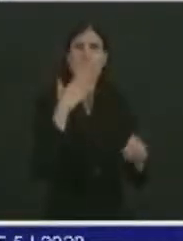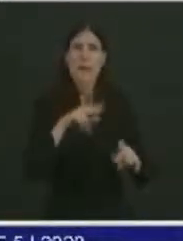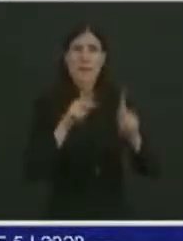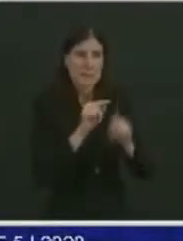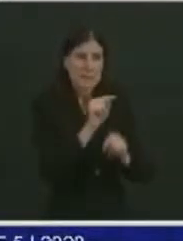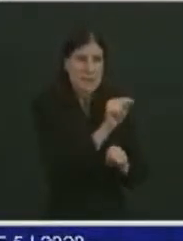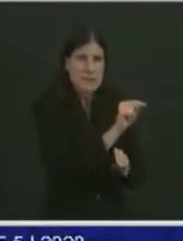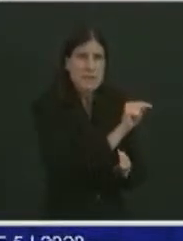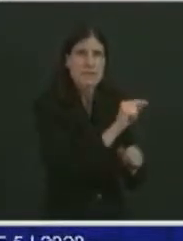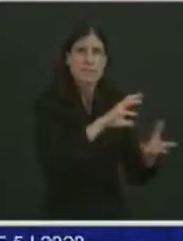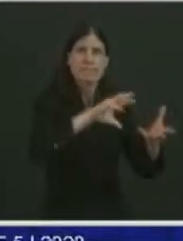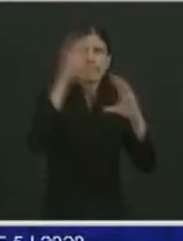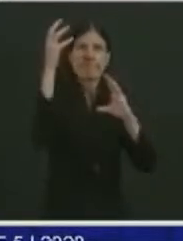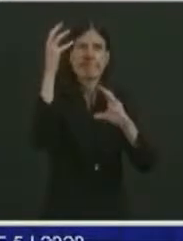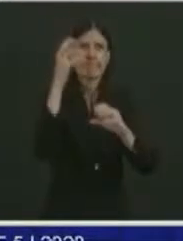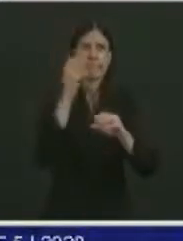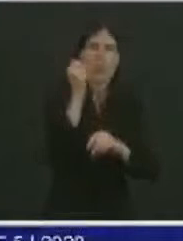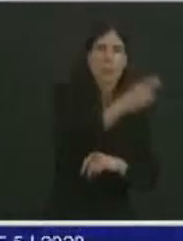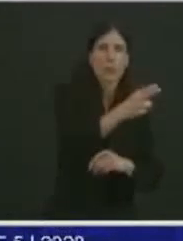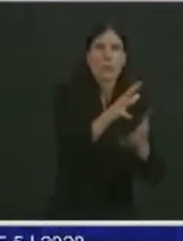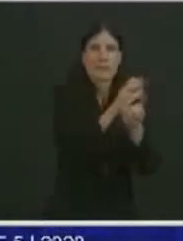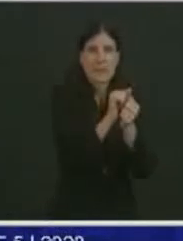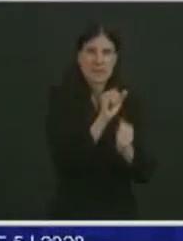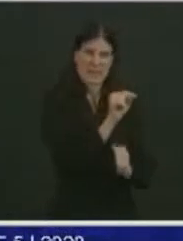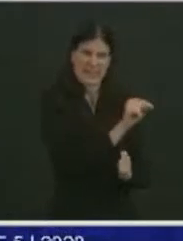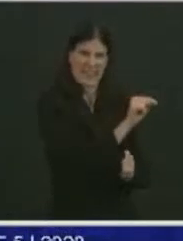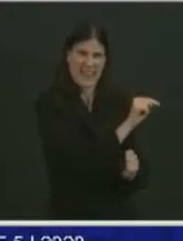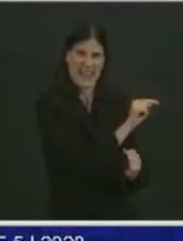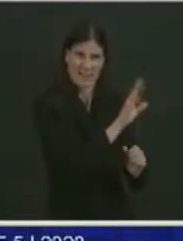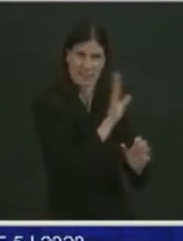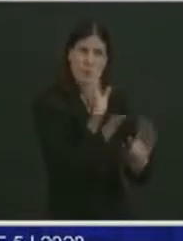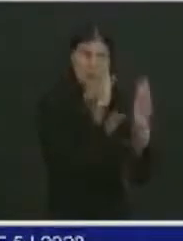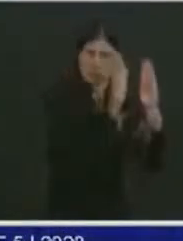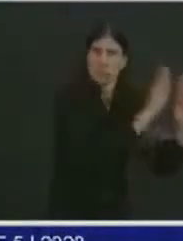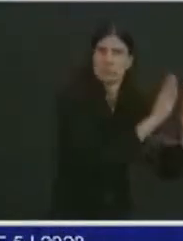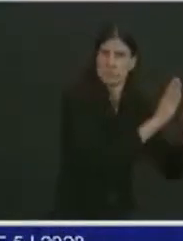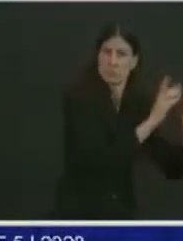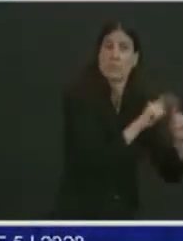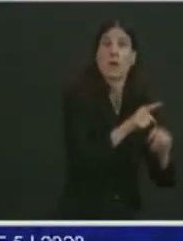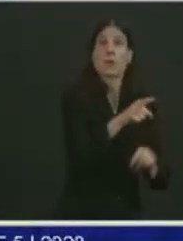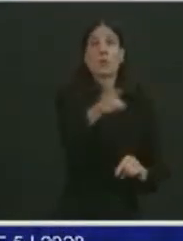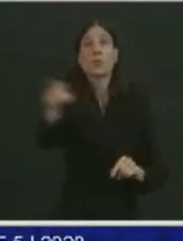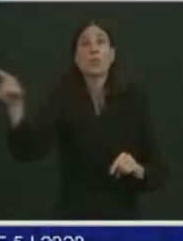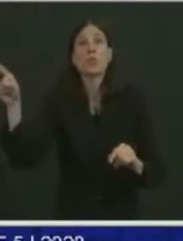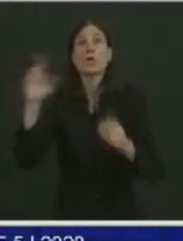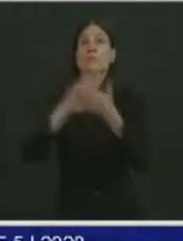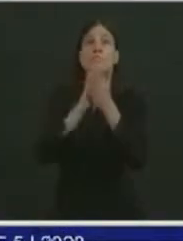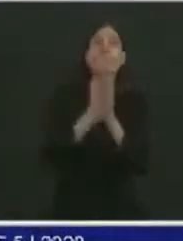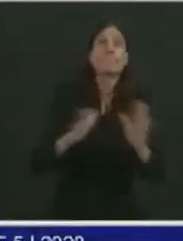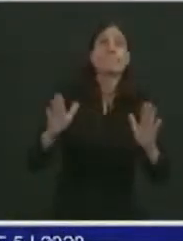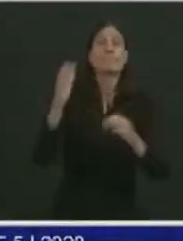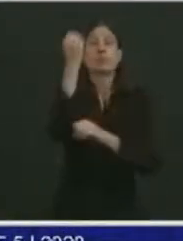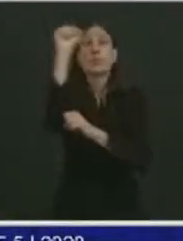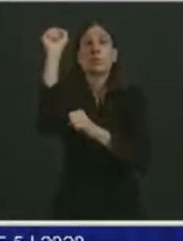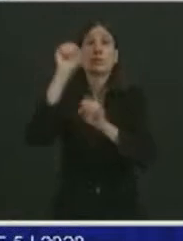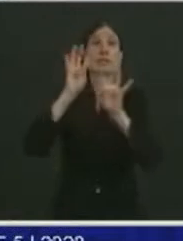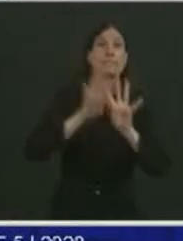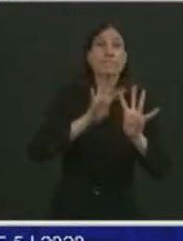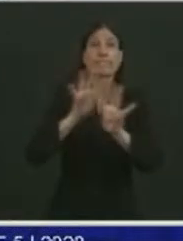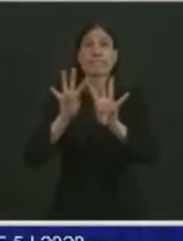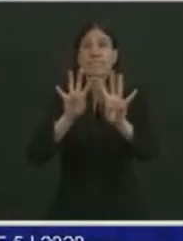National Guard is committed to this, to make sure that during the day today, people feel